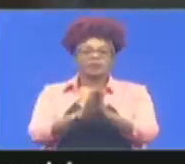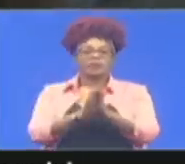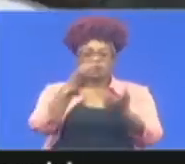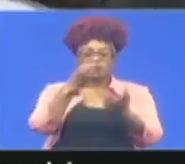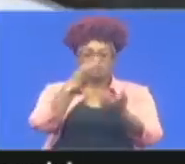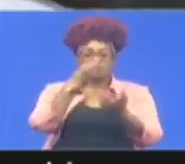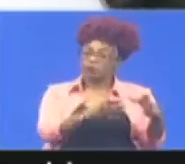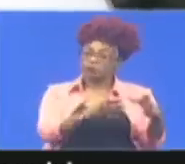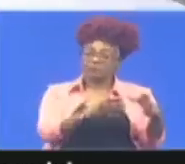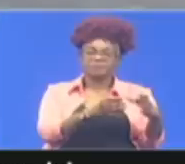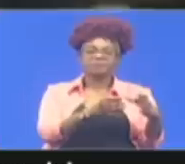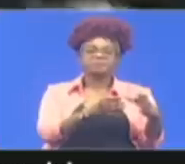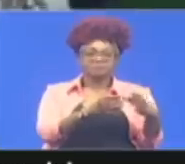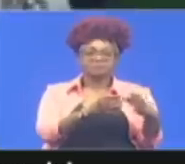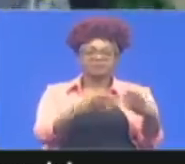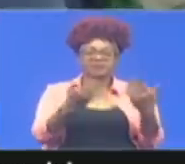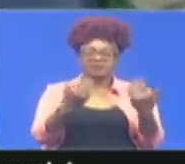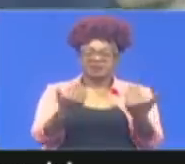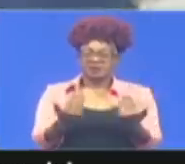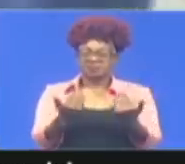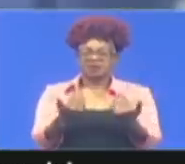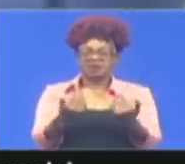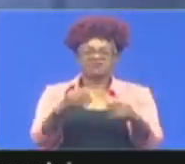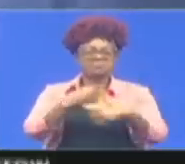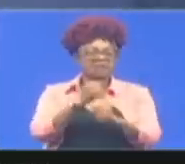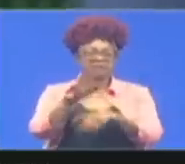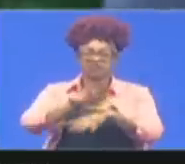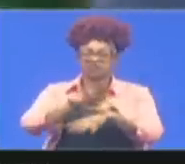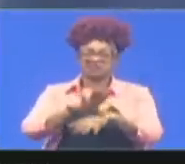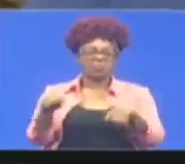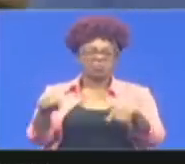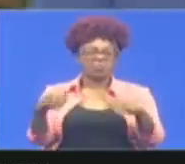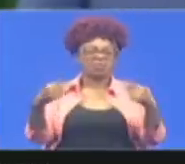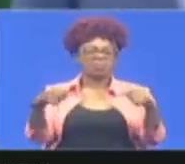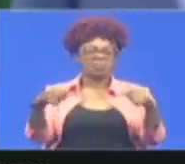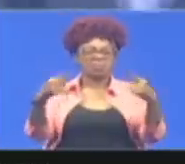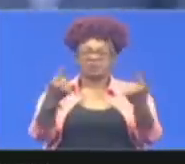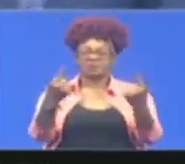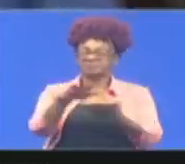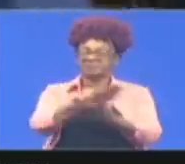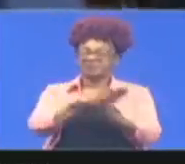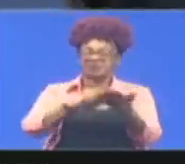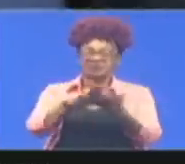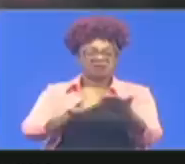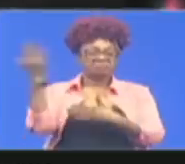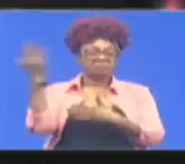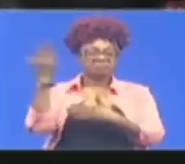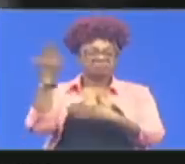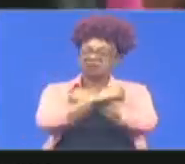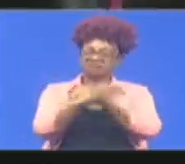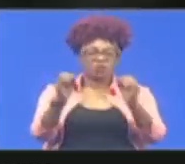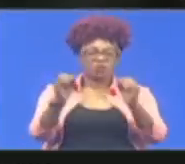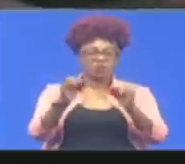travel companions habitually turning the pulpit into a podium from which they preach not love, but intolerance.